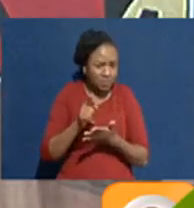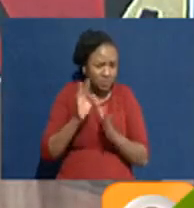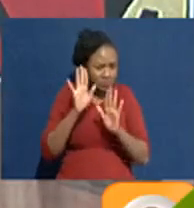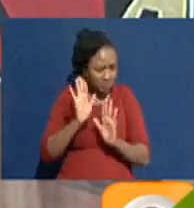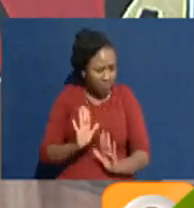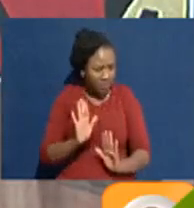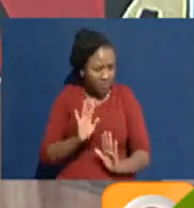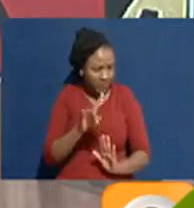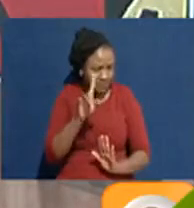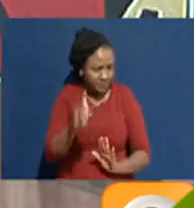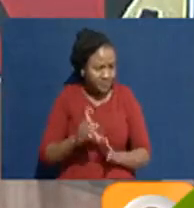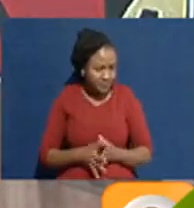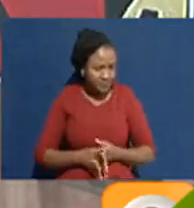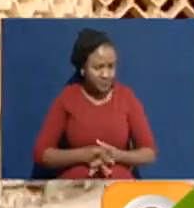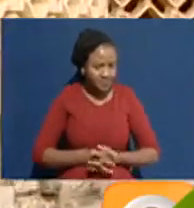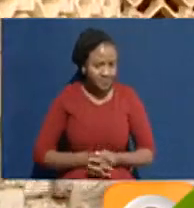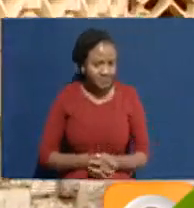matter?